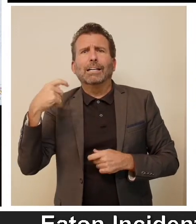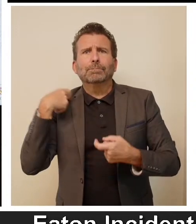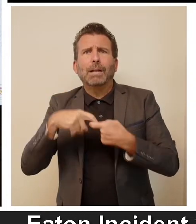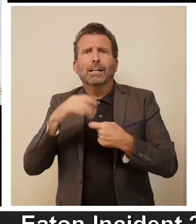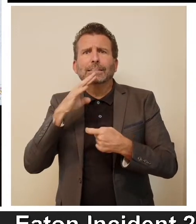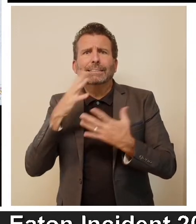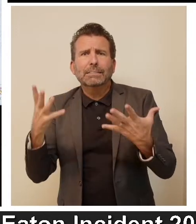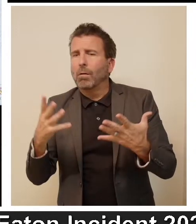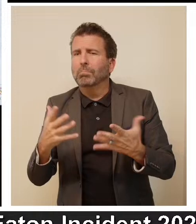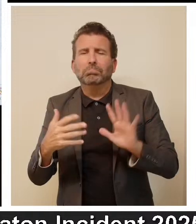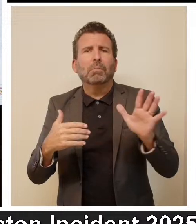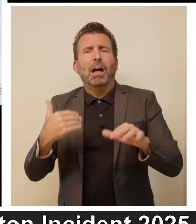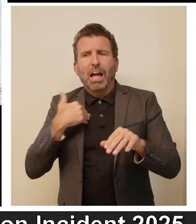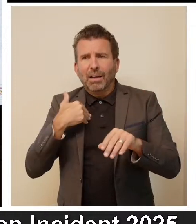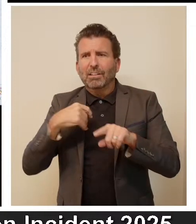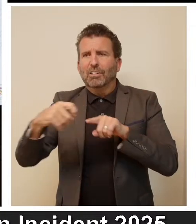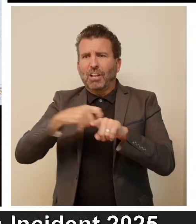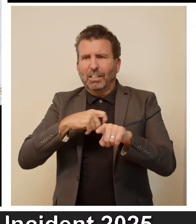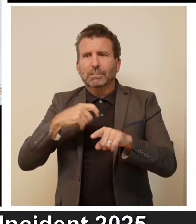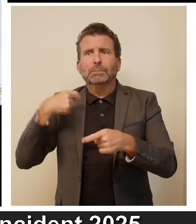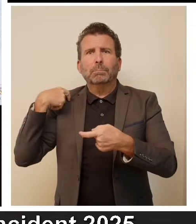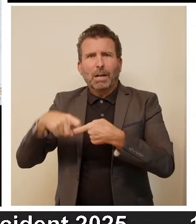número